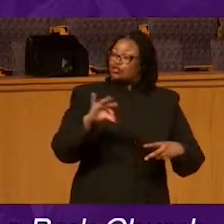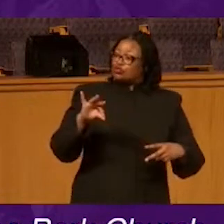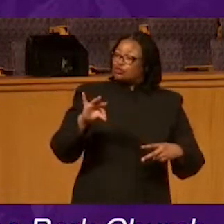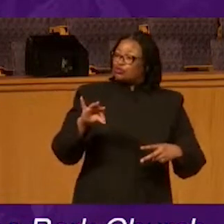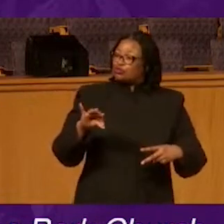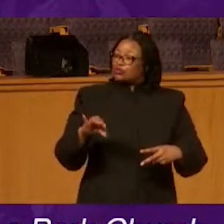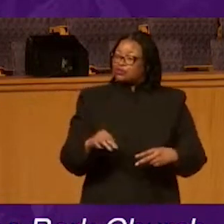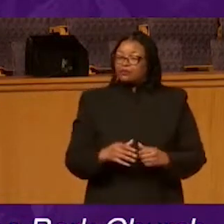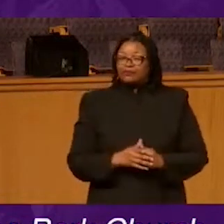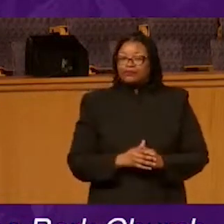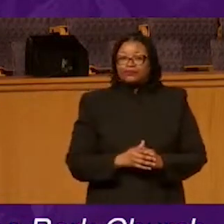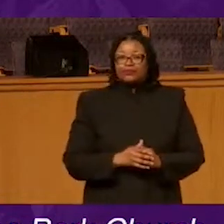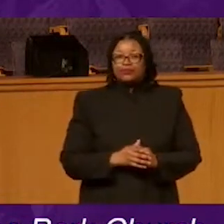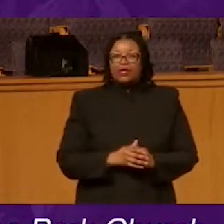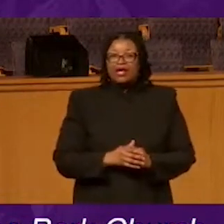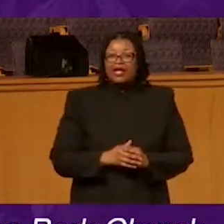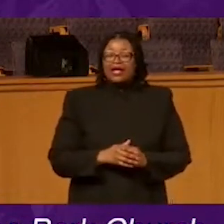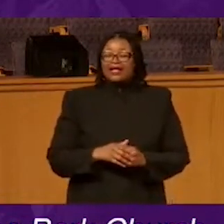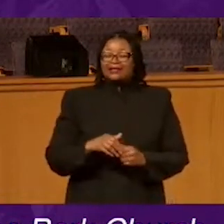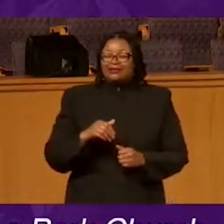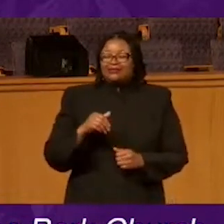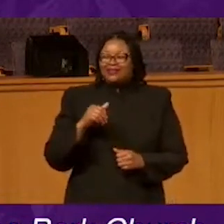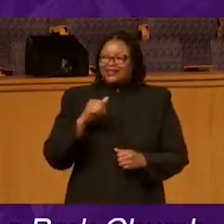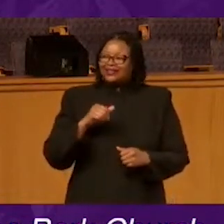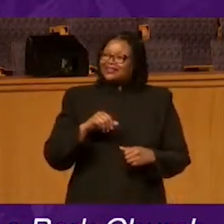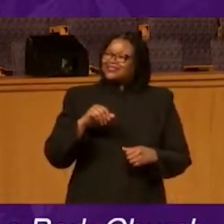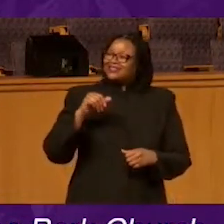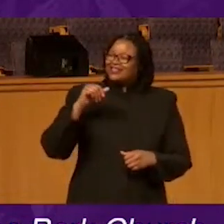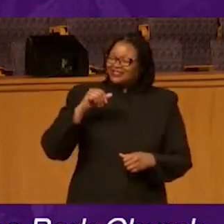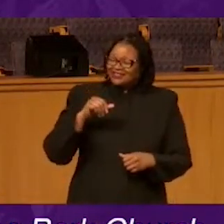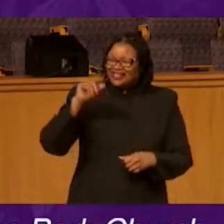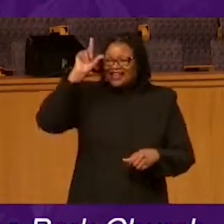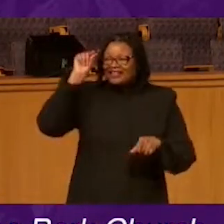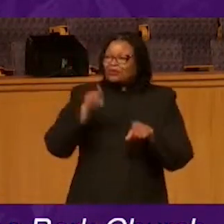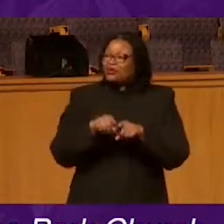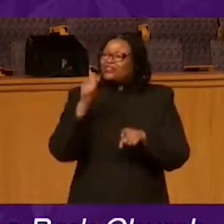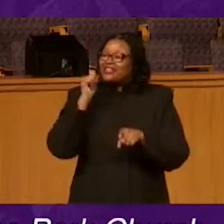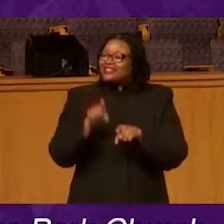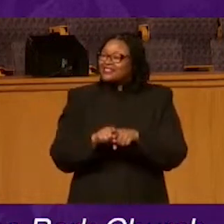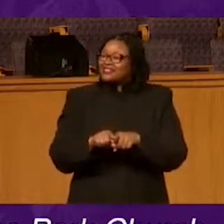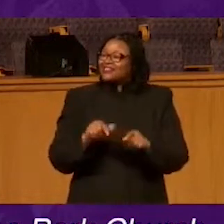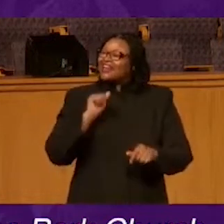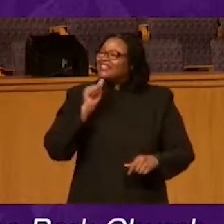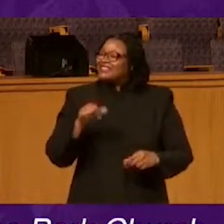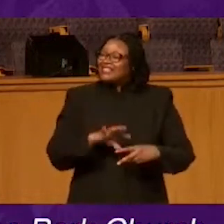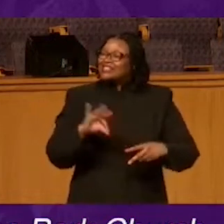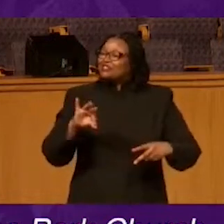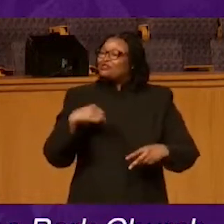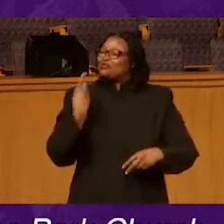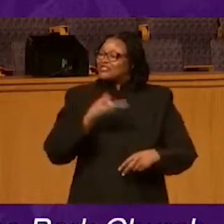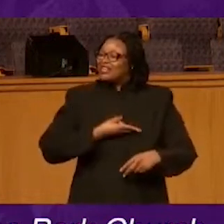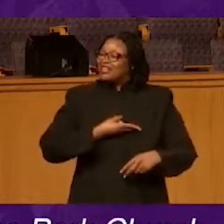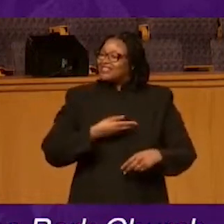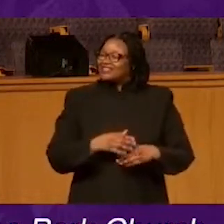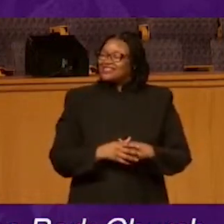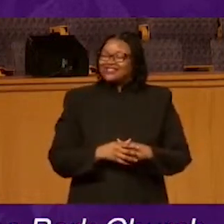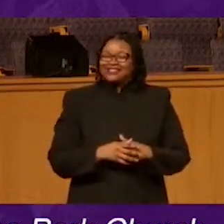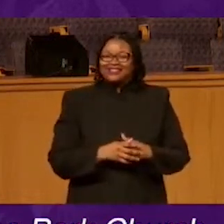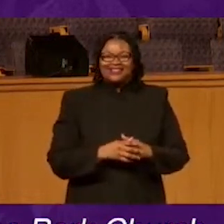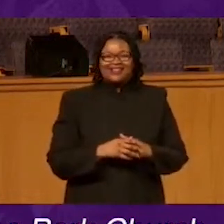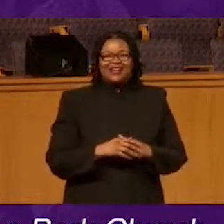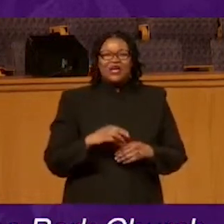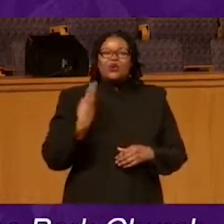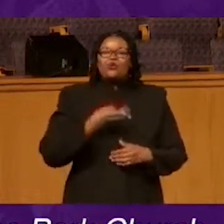and who, for the most part, the siblings didn't choose us. In the case of siblings, if we are of common parentage,